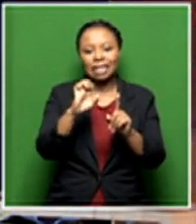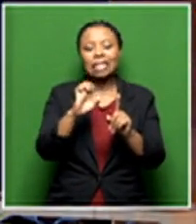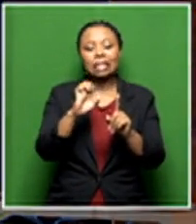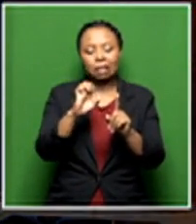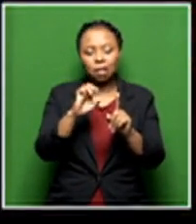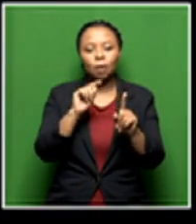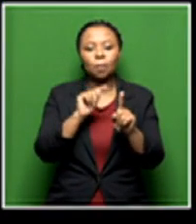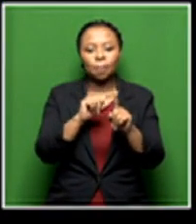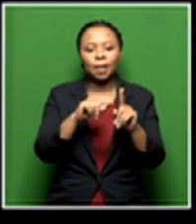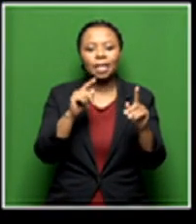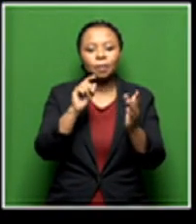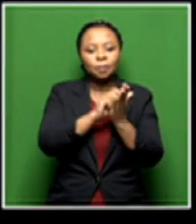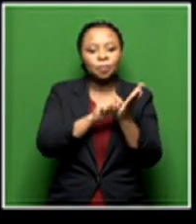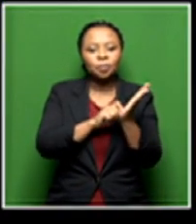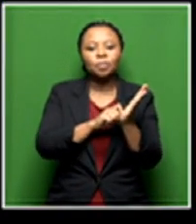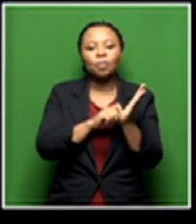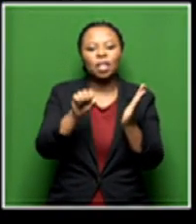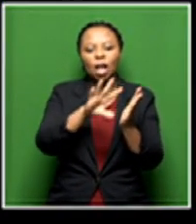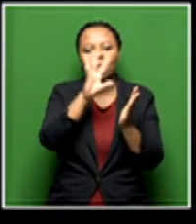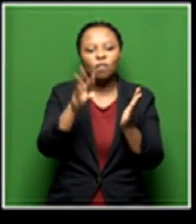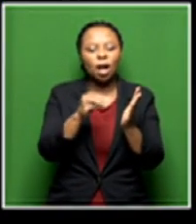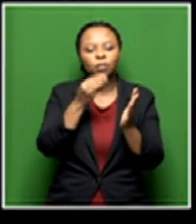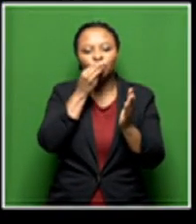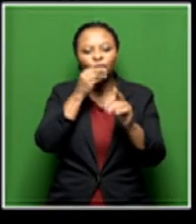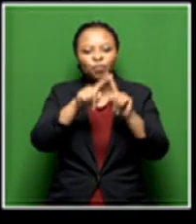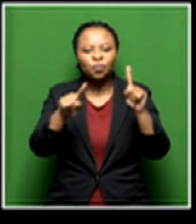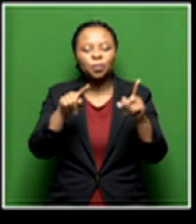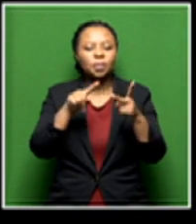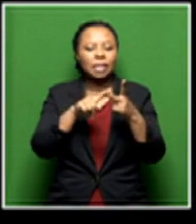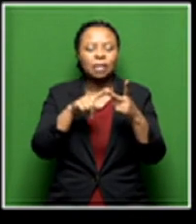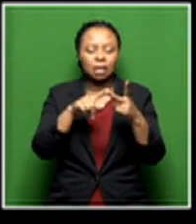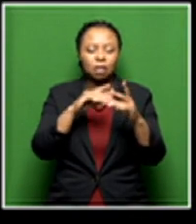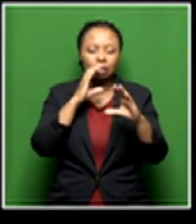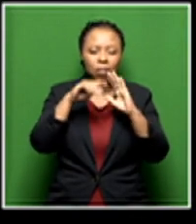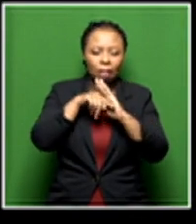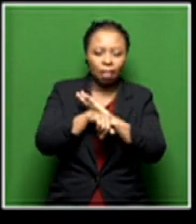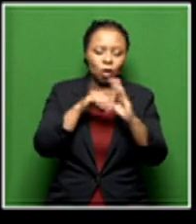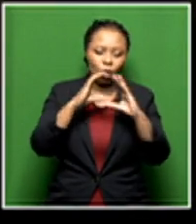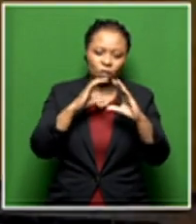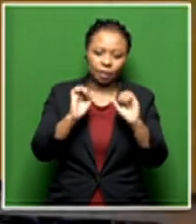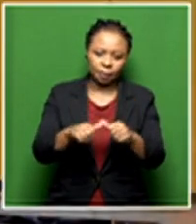about a book titled South African Culinary Heritage, A Table of Sincere Conversations.